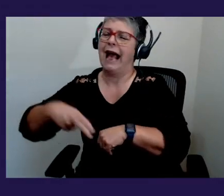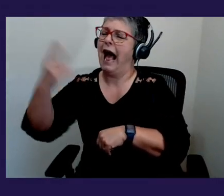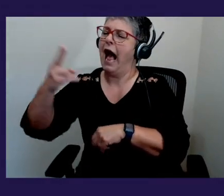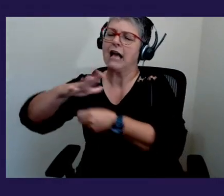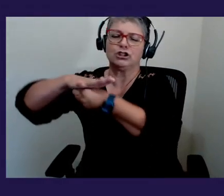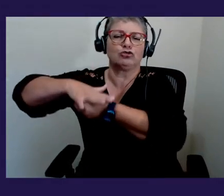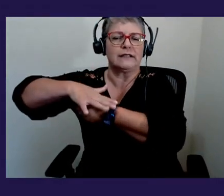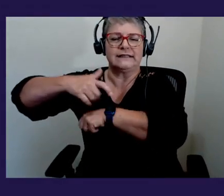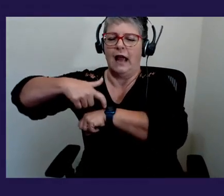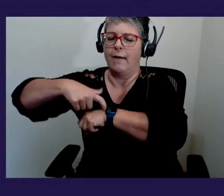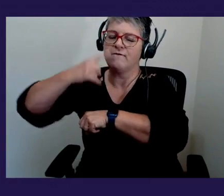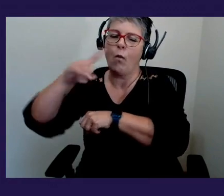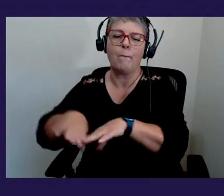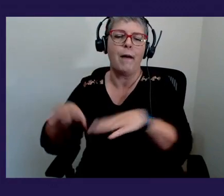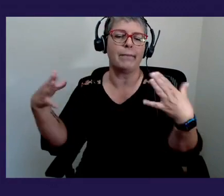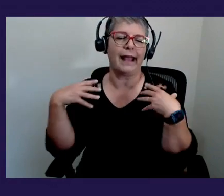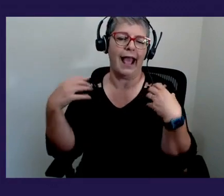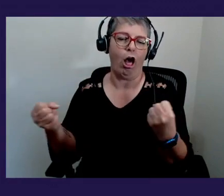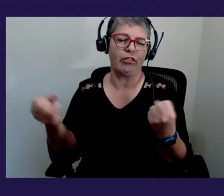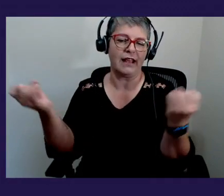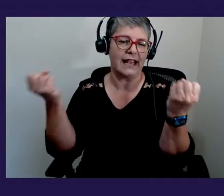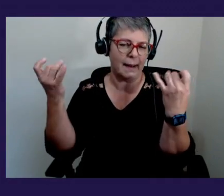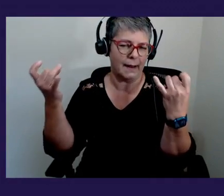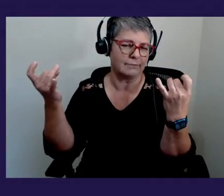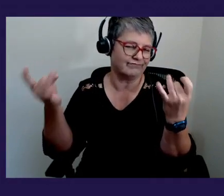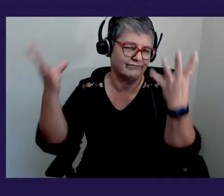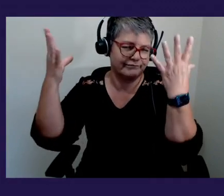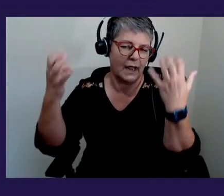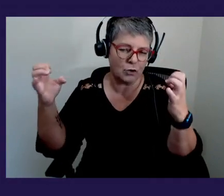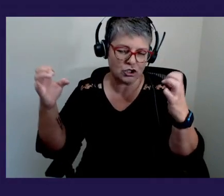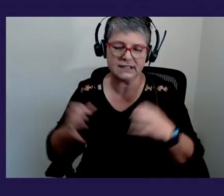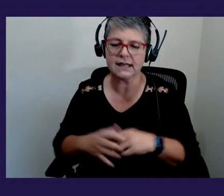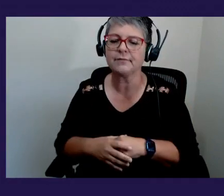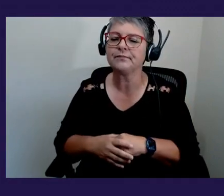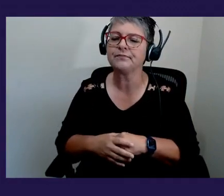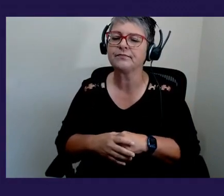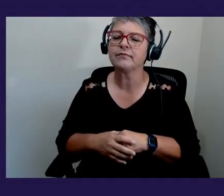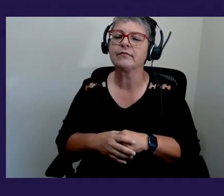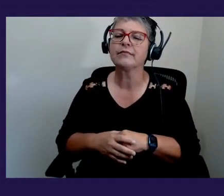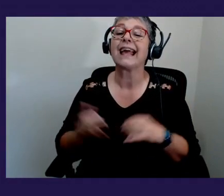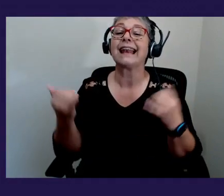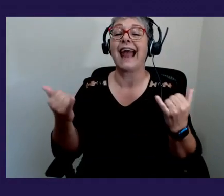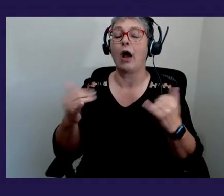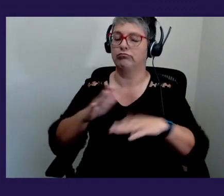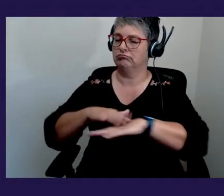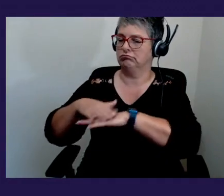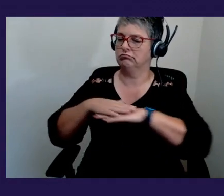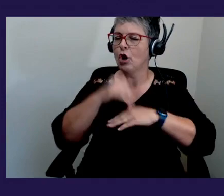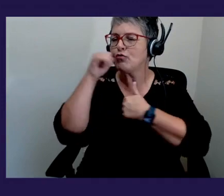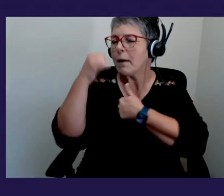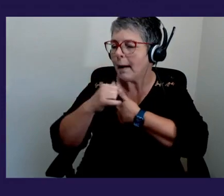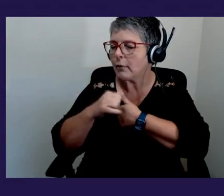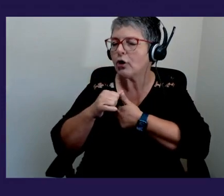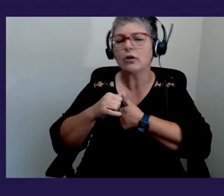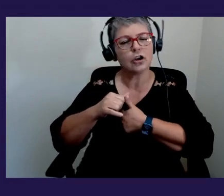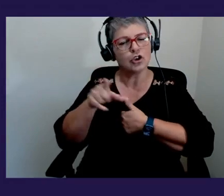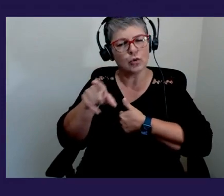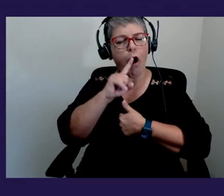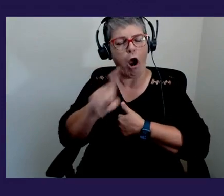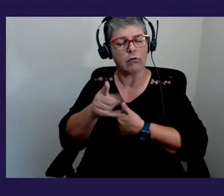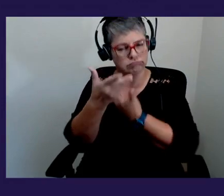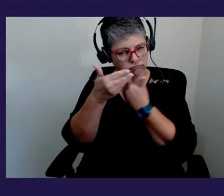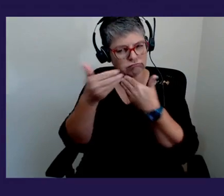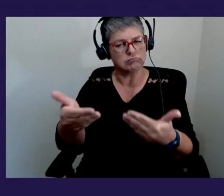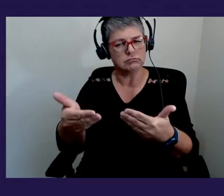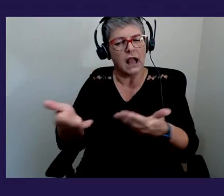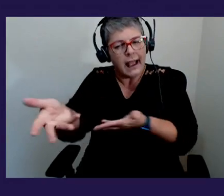emergency? As a reminder, please feel free to engage with the panelists and all of